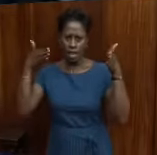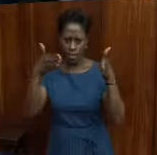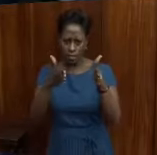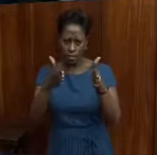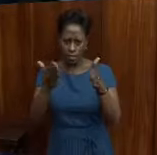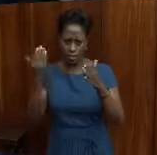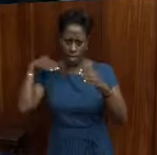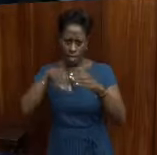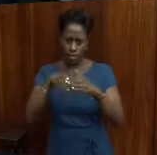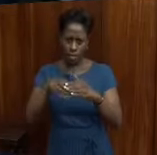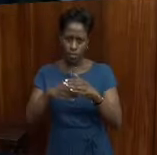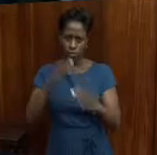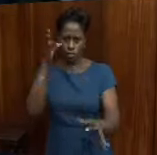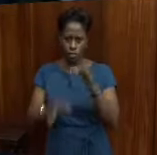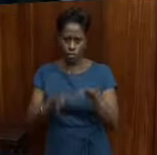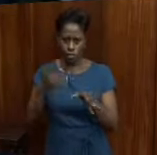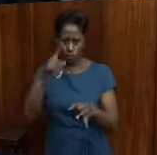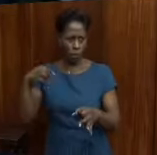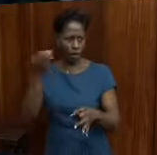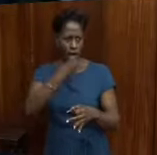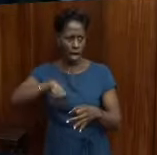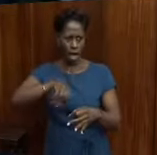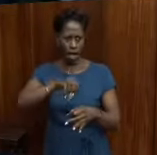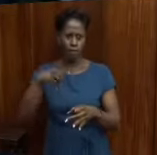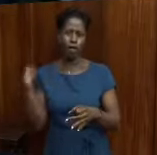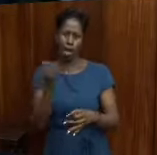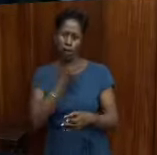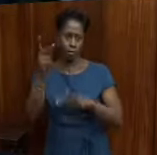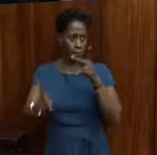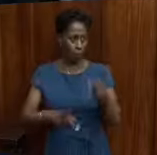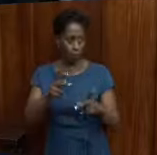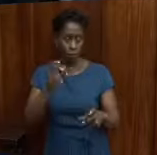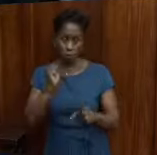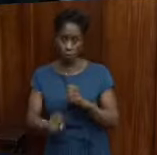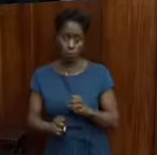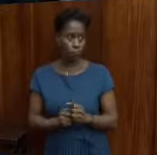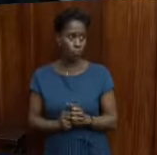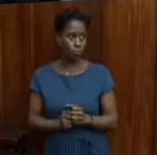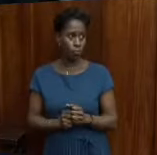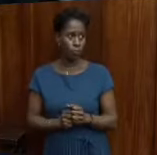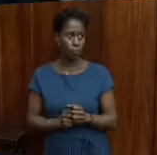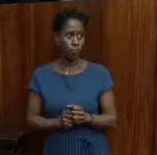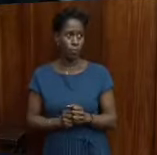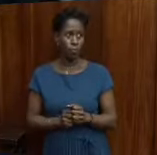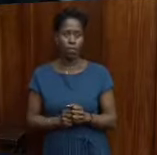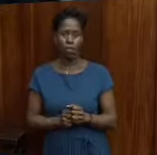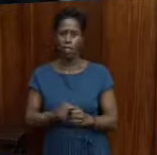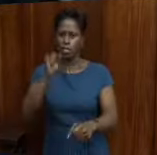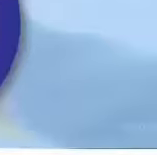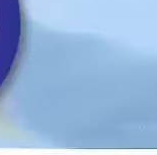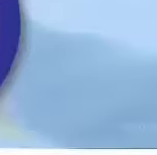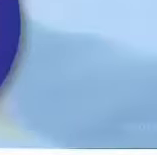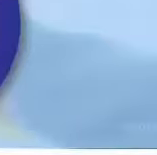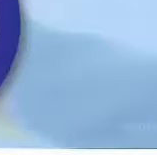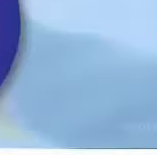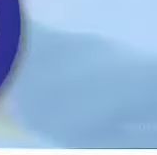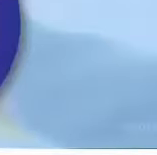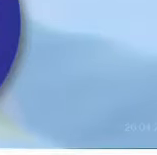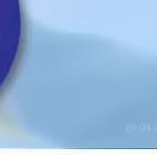our people. I am pleased to report that work has begun in the preparation of our ascension to the